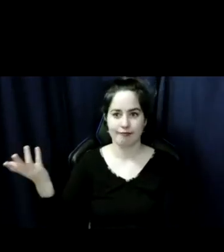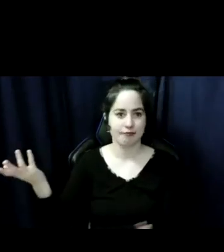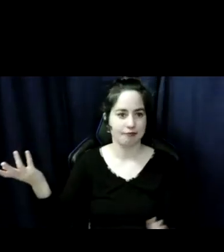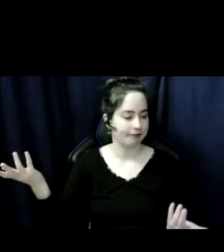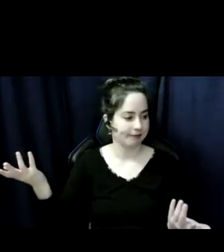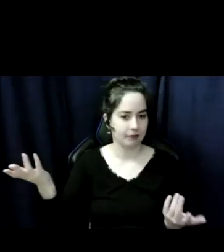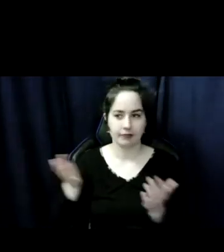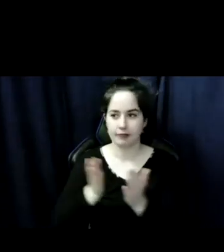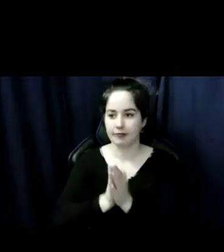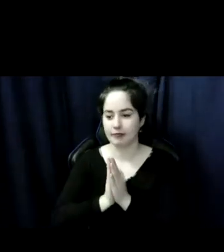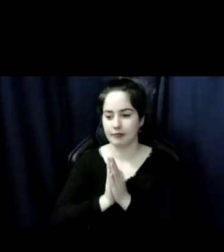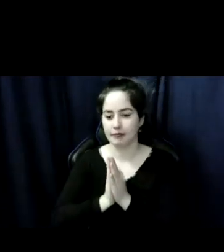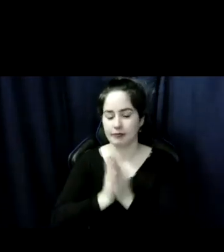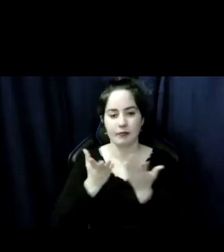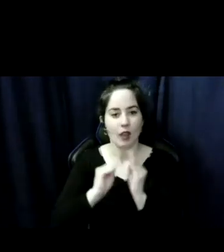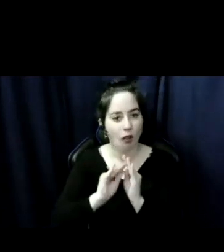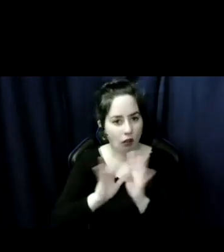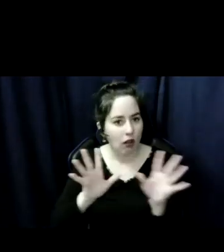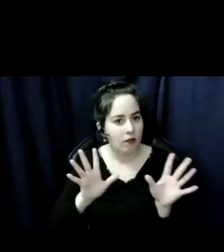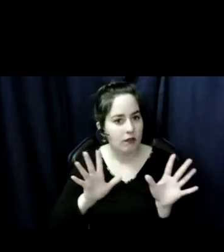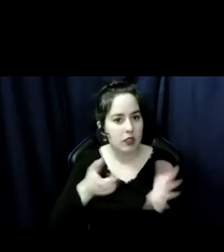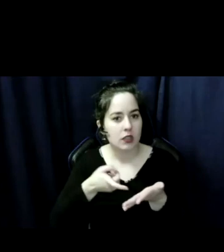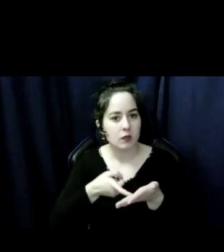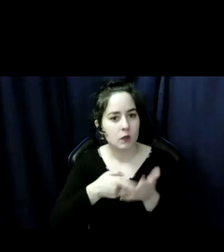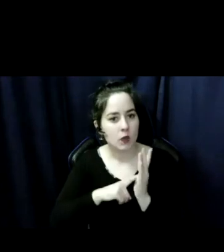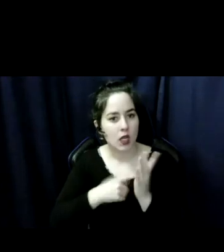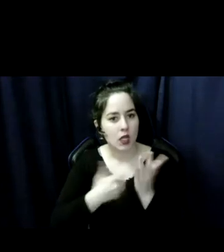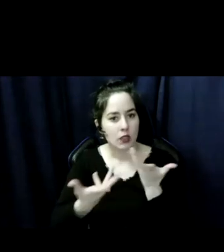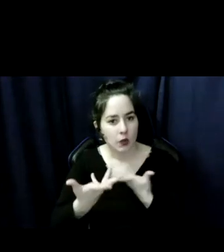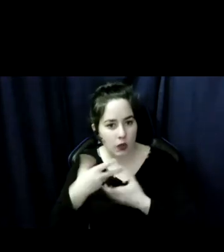to incorporate